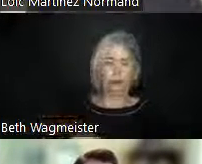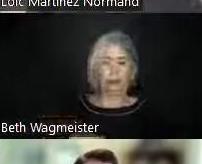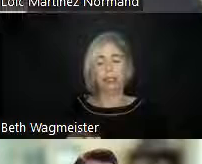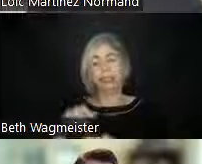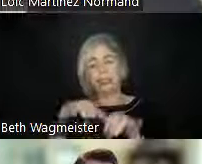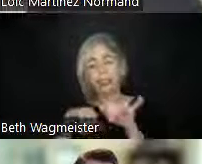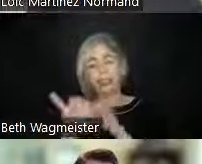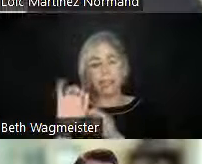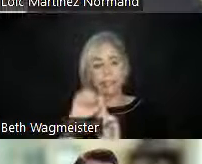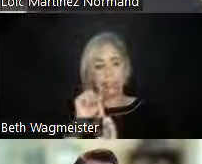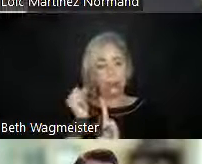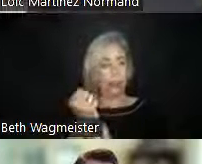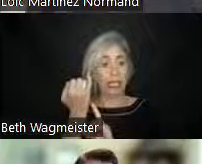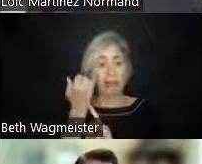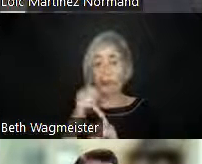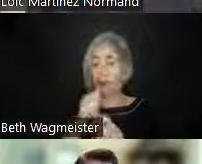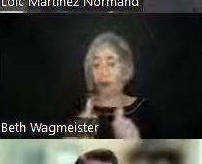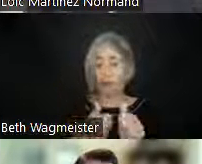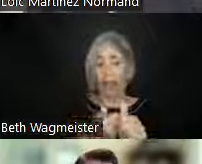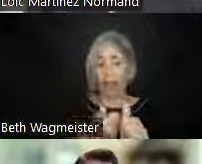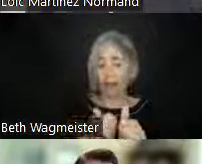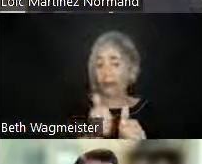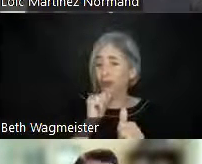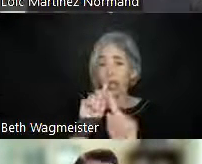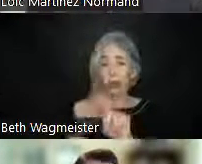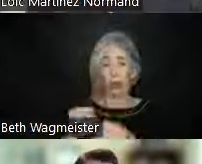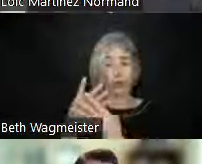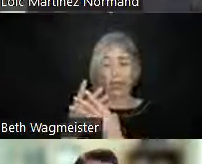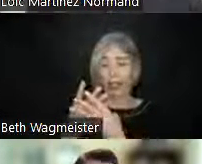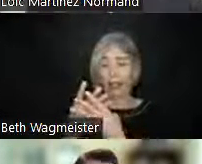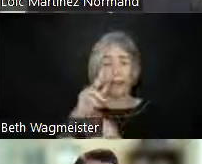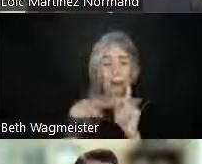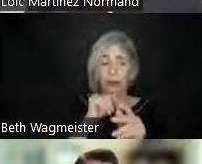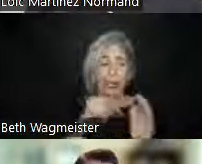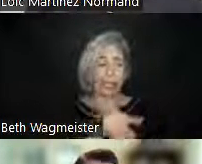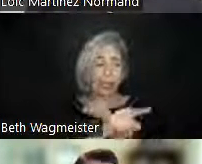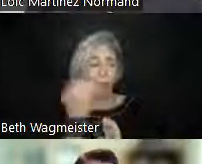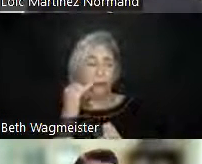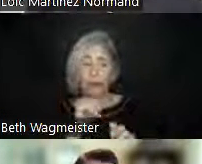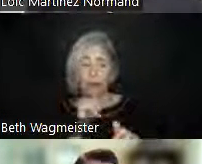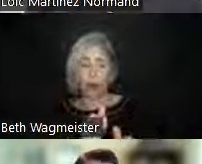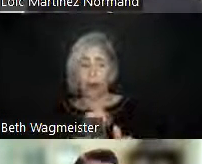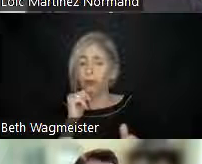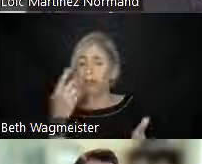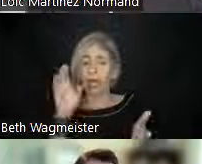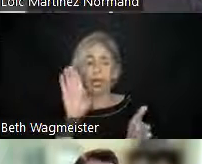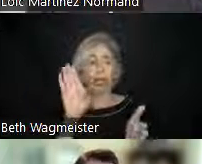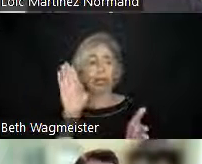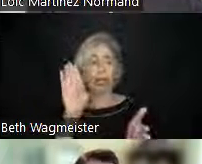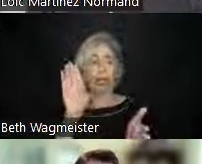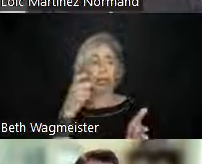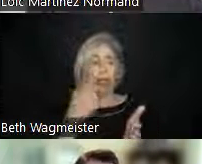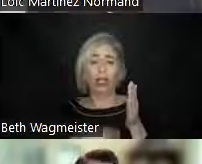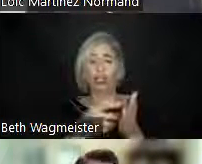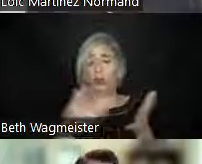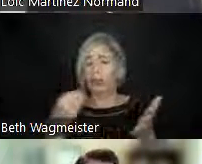that no one will kill you if you don't follow this. You won't go to prison, and it won't, in most cases, it won't even cost you a lot of money. So the enforcement